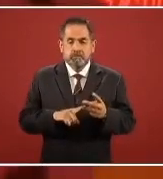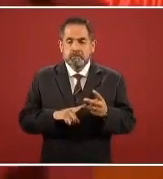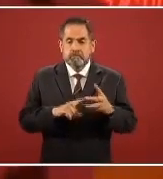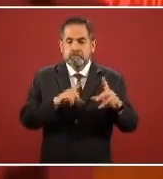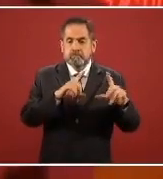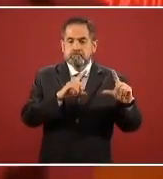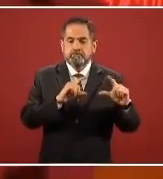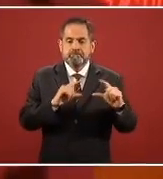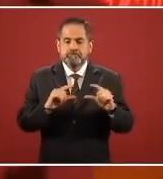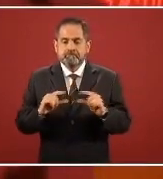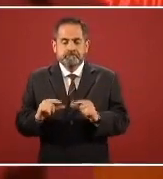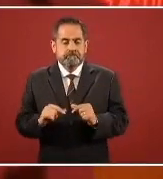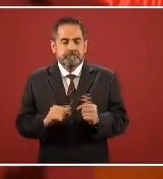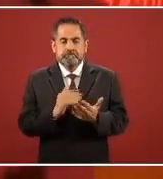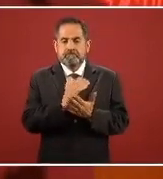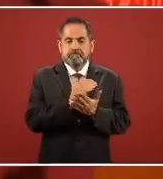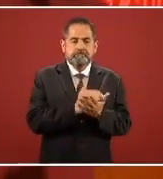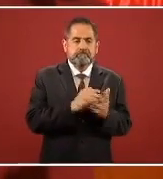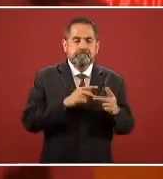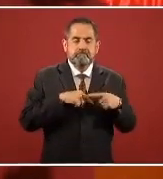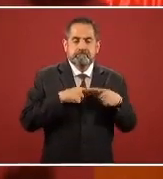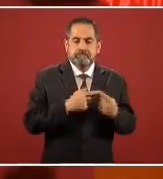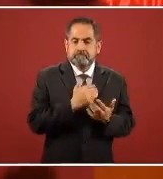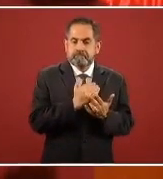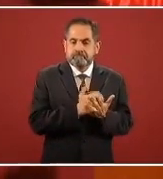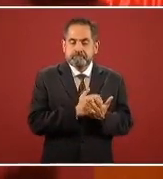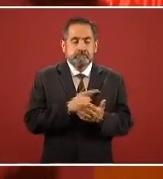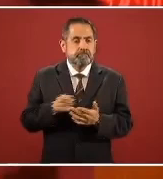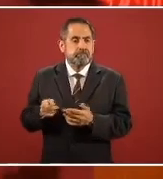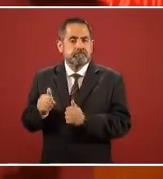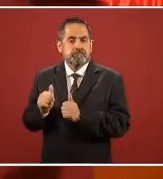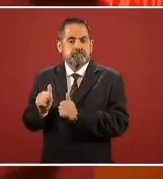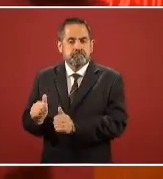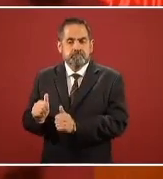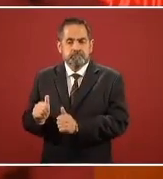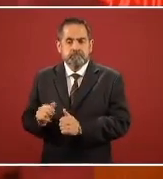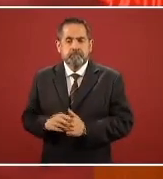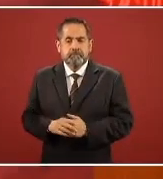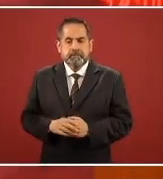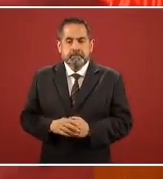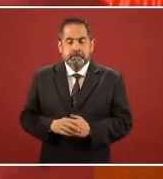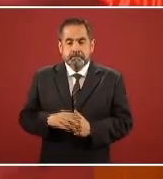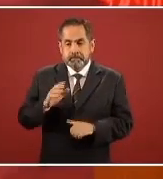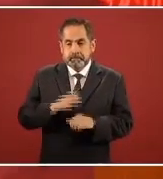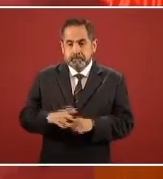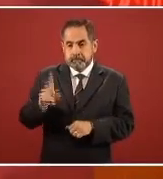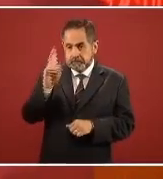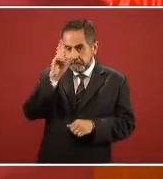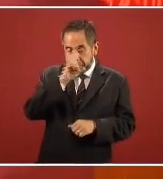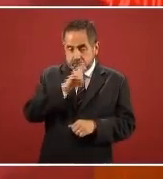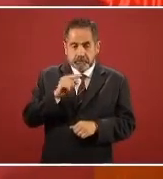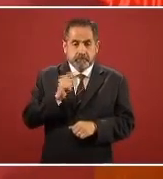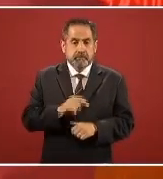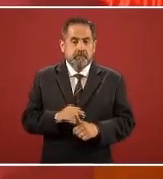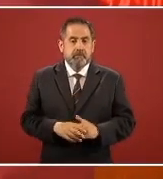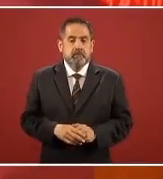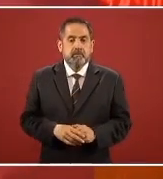han perdido. Everyone else has lost. Y más. And more